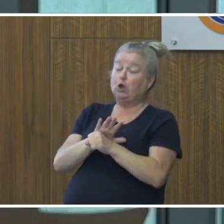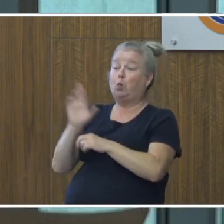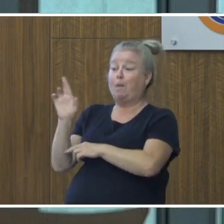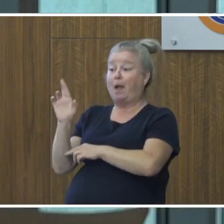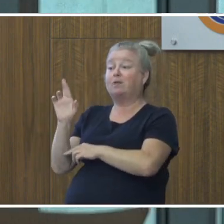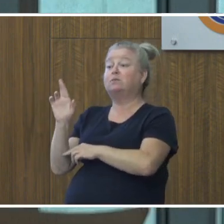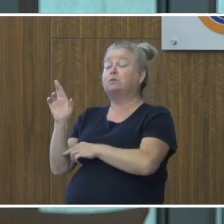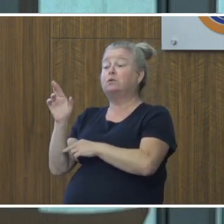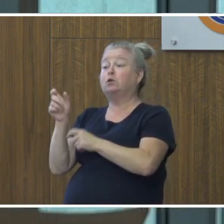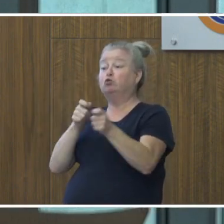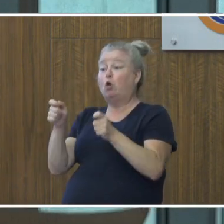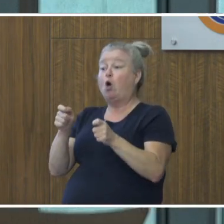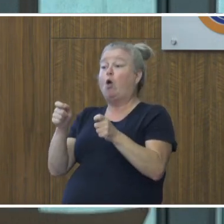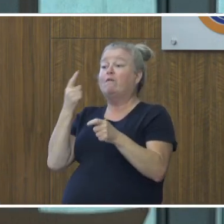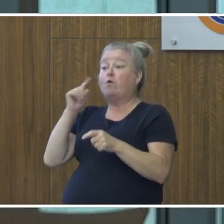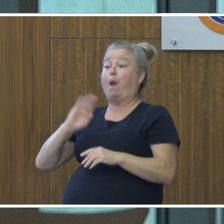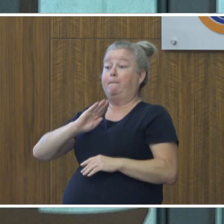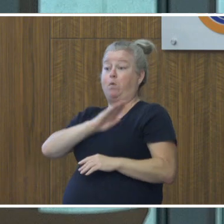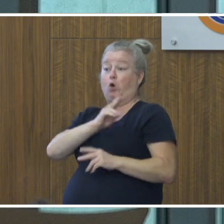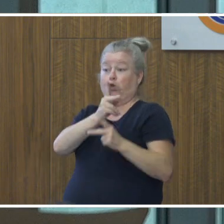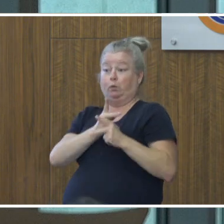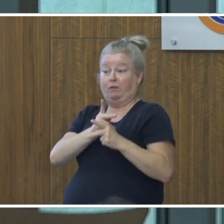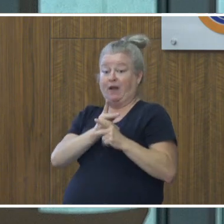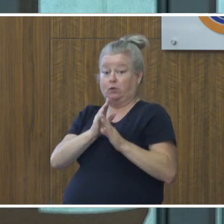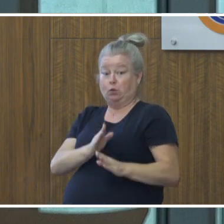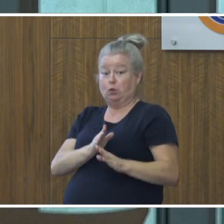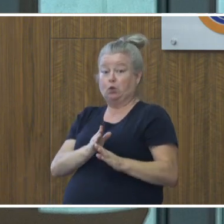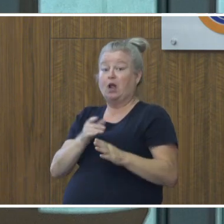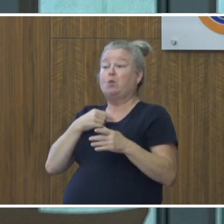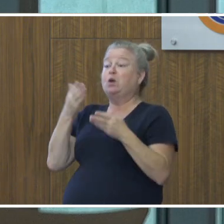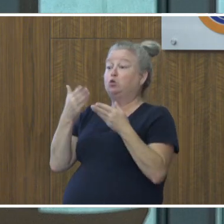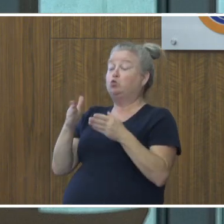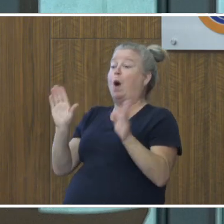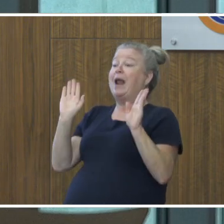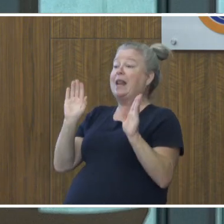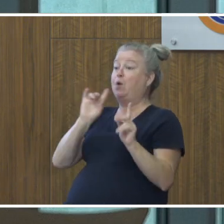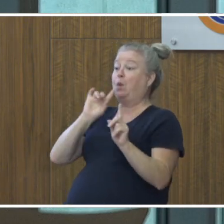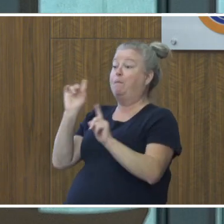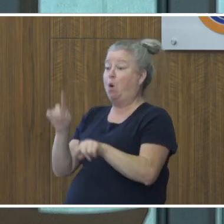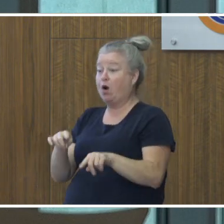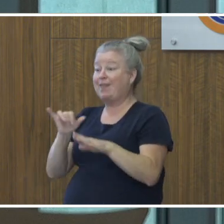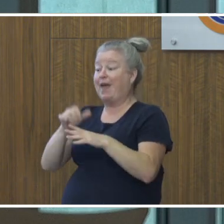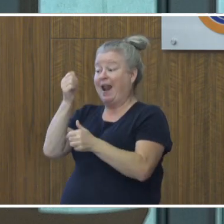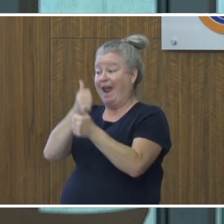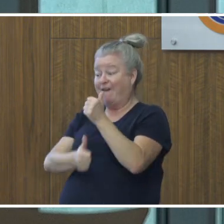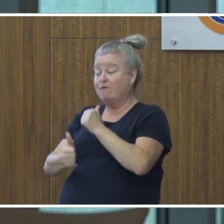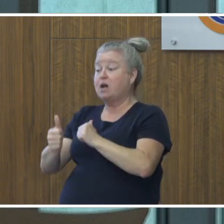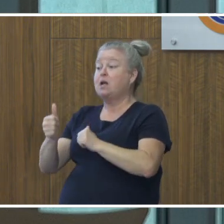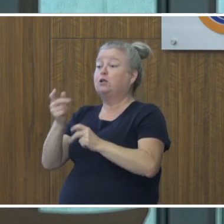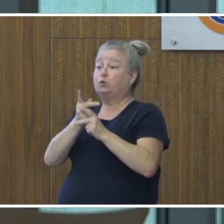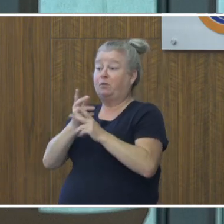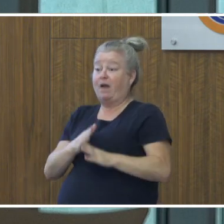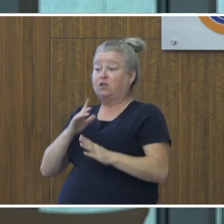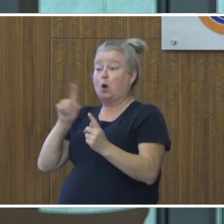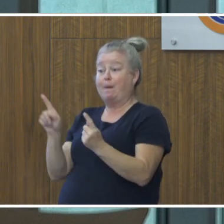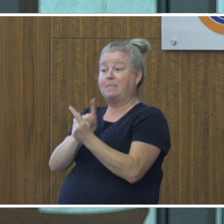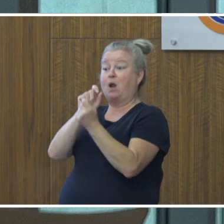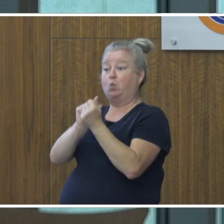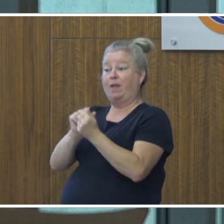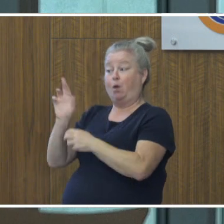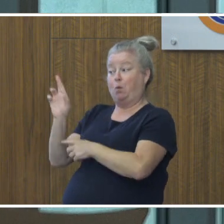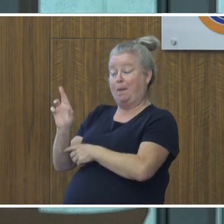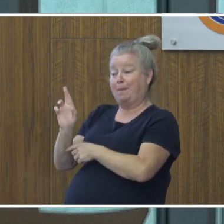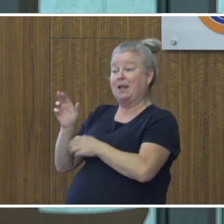Board of Supervisors. At the time, it was widely reported that every single supervisor at the time met with